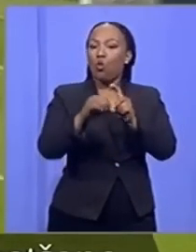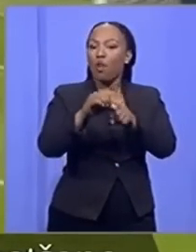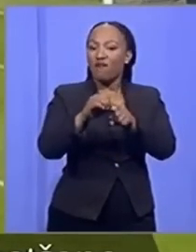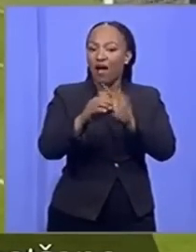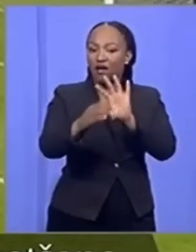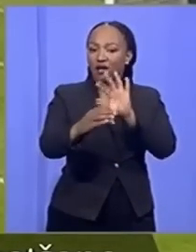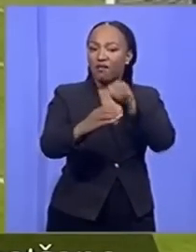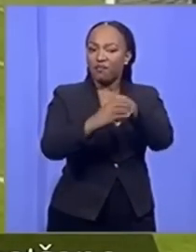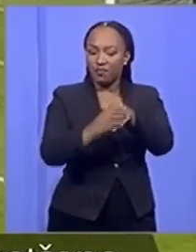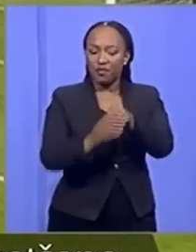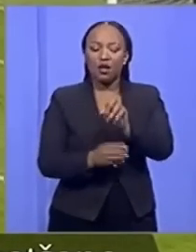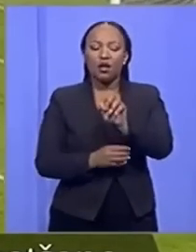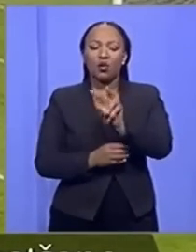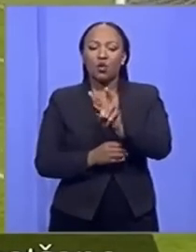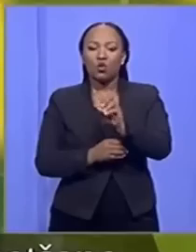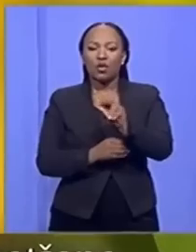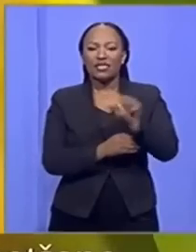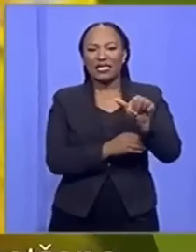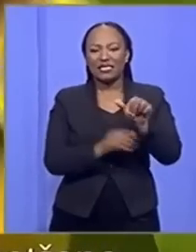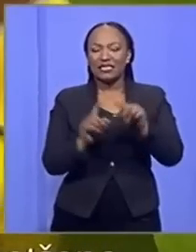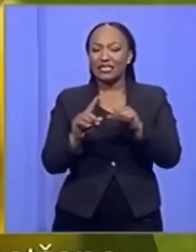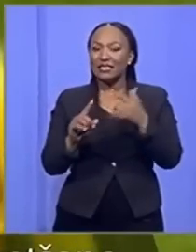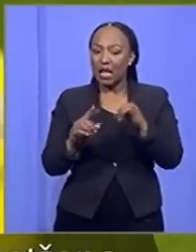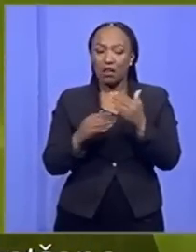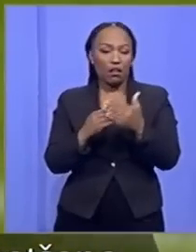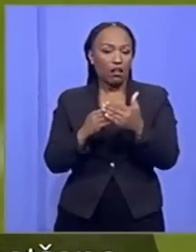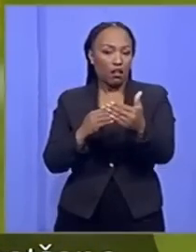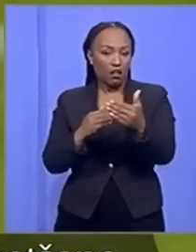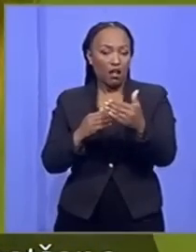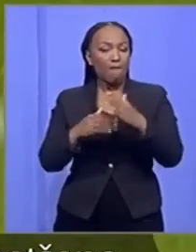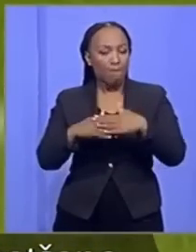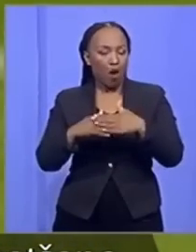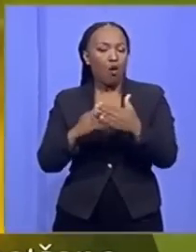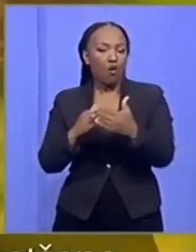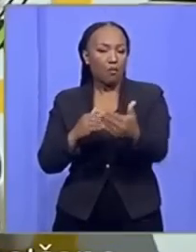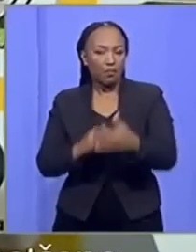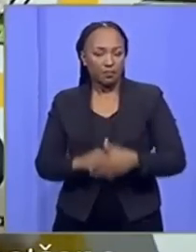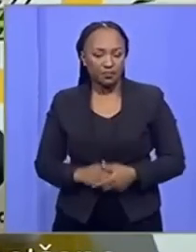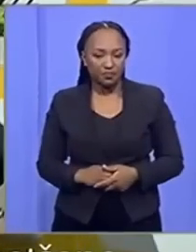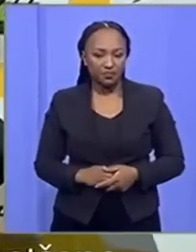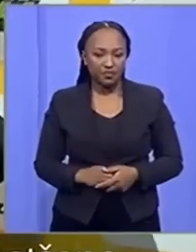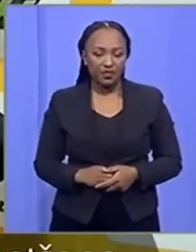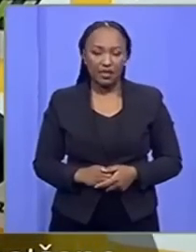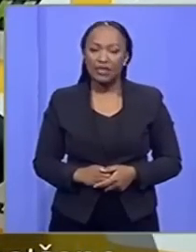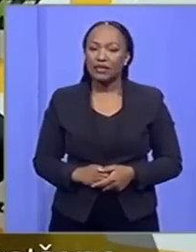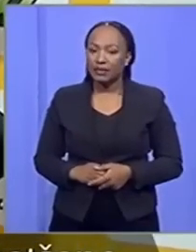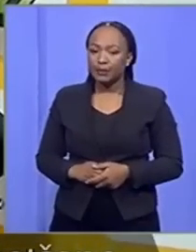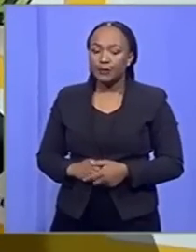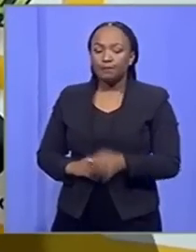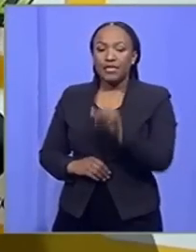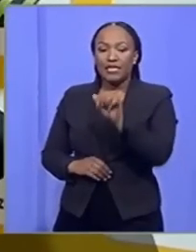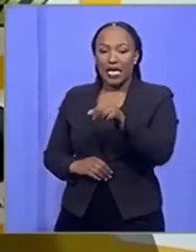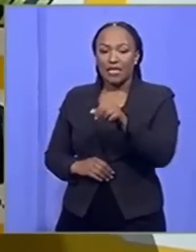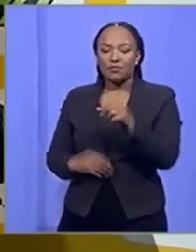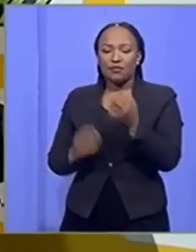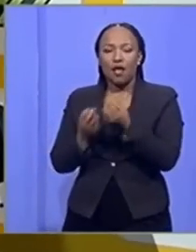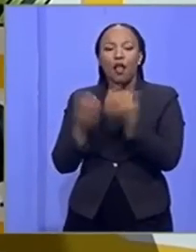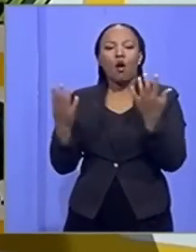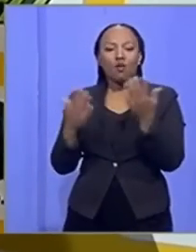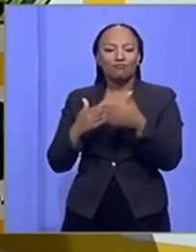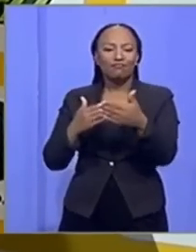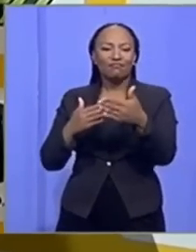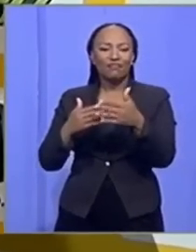lefase ka 2026 e sa le e telele. Still a long way to go. There are still 6